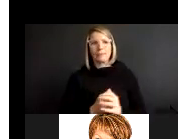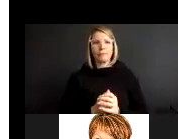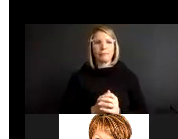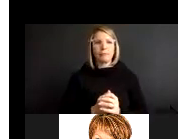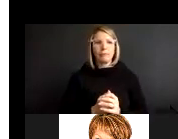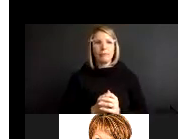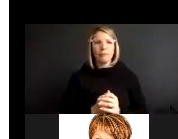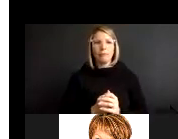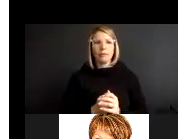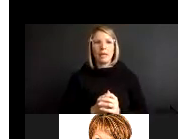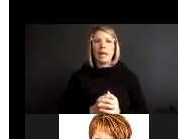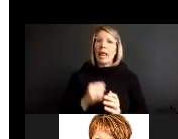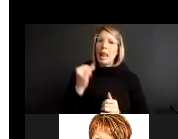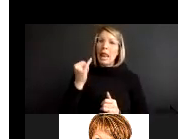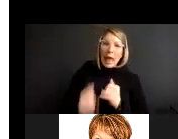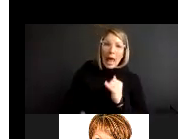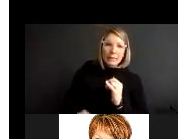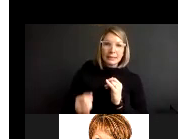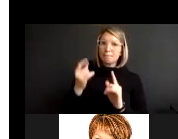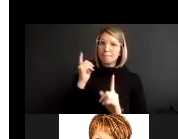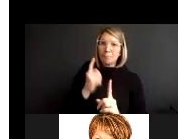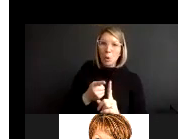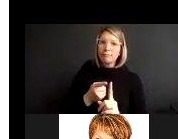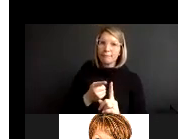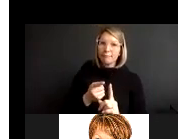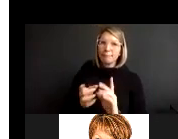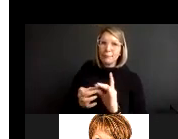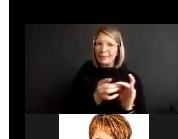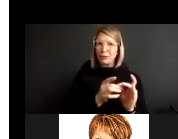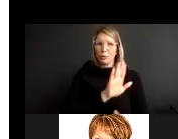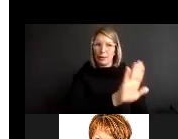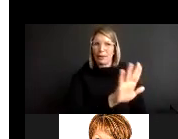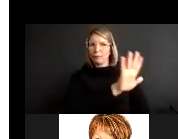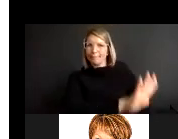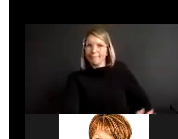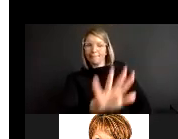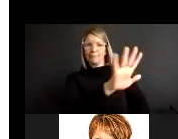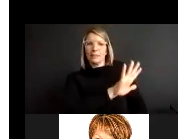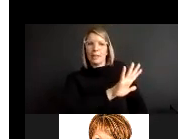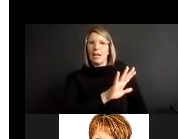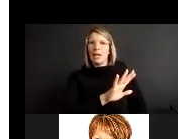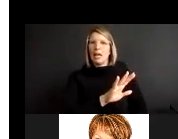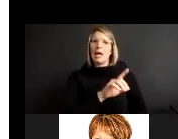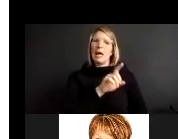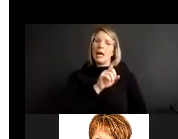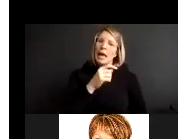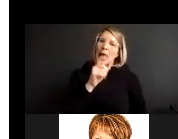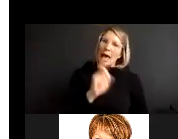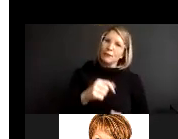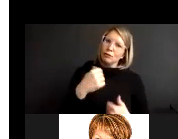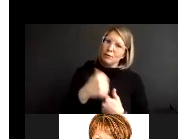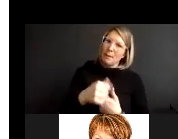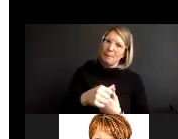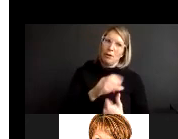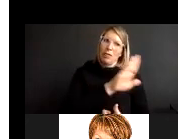that, though, that will be helpful to make is that would always be viewed with the lens of the adult's preferences and